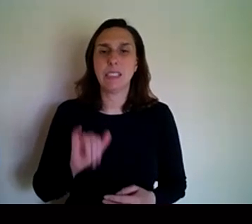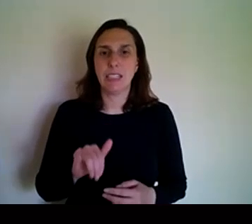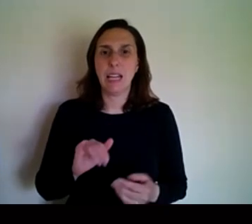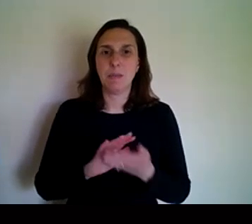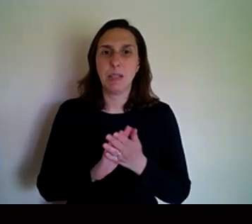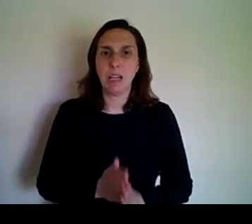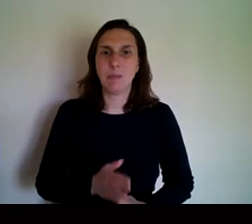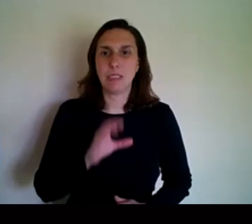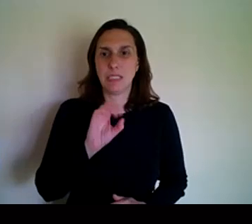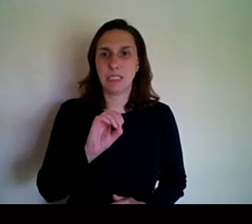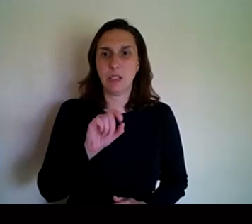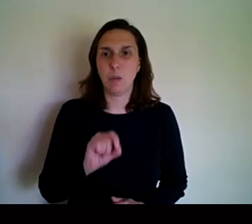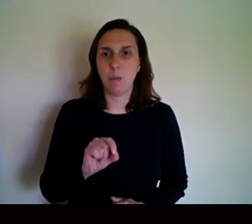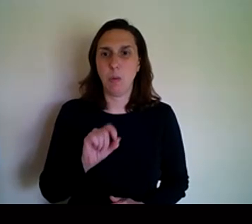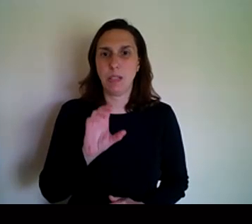plus a.